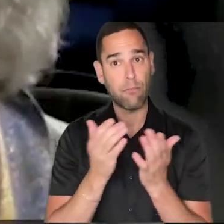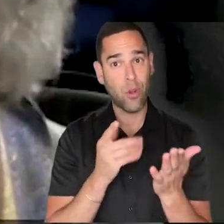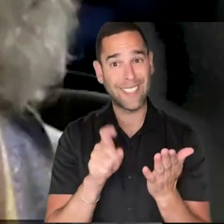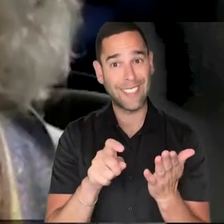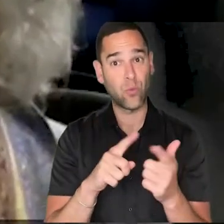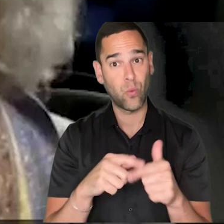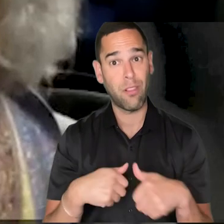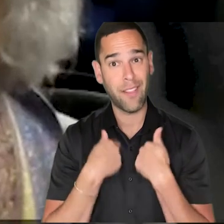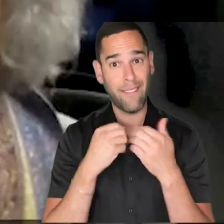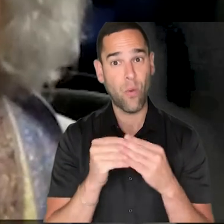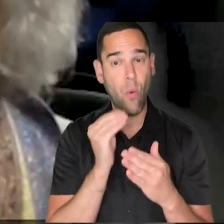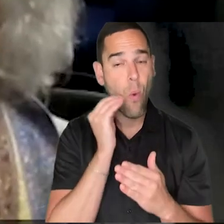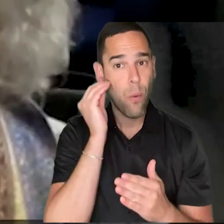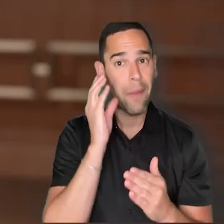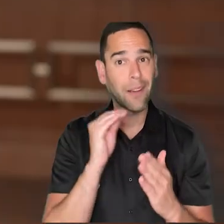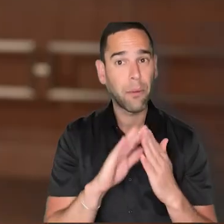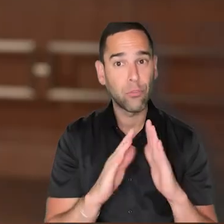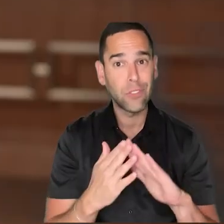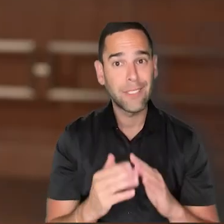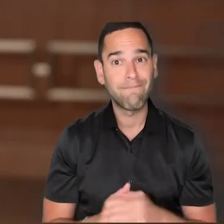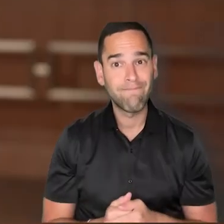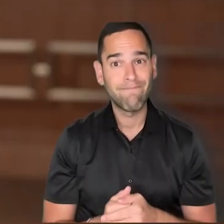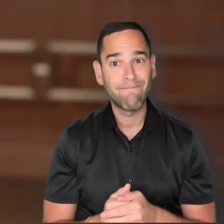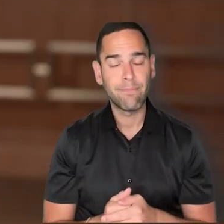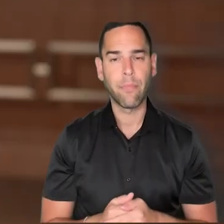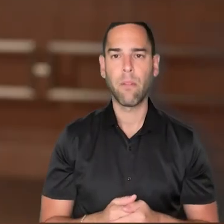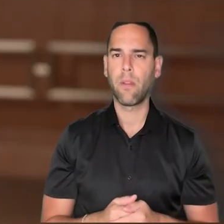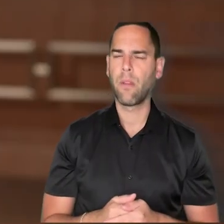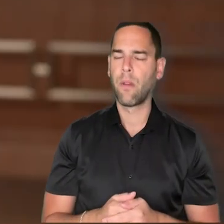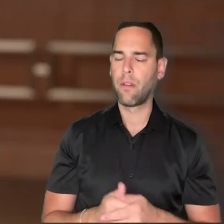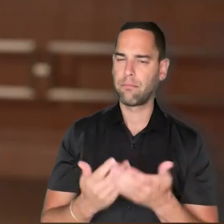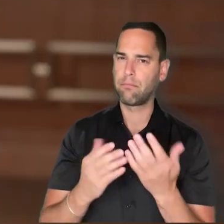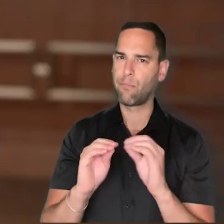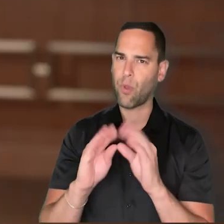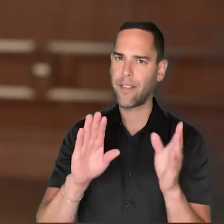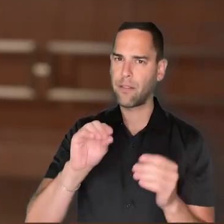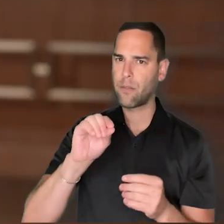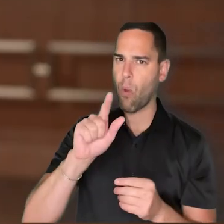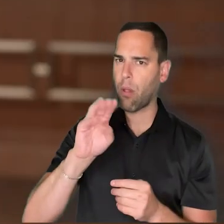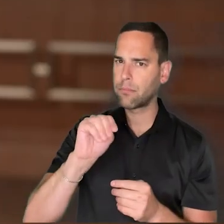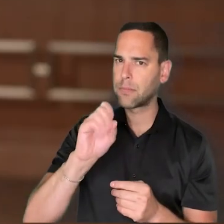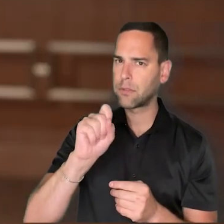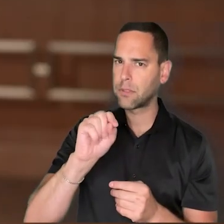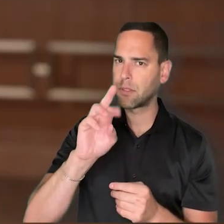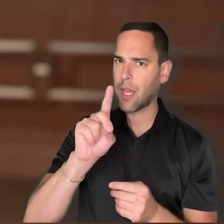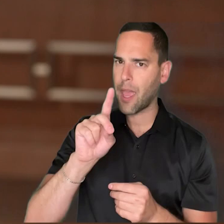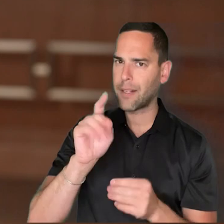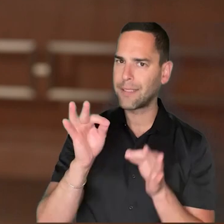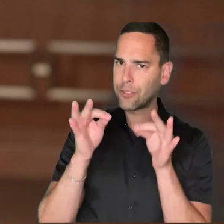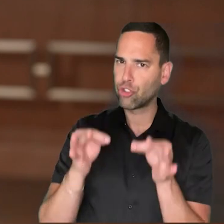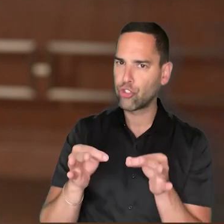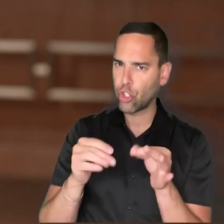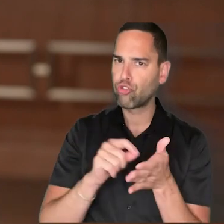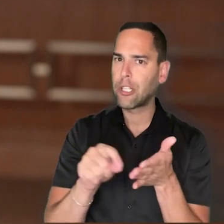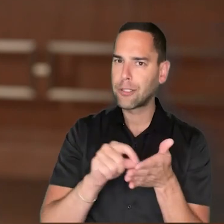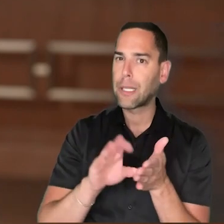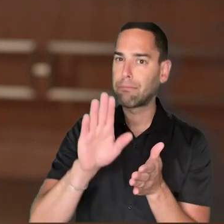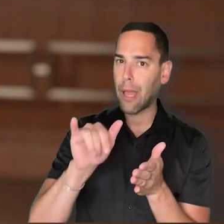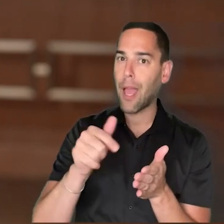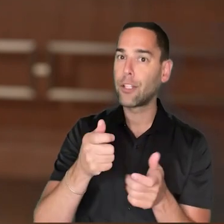to live in their homes and communities. Well, obviously the Olmstead decision, which was written